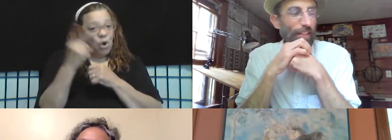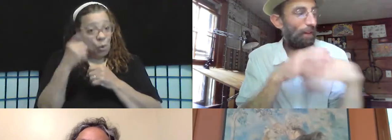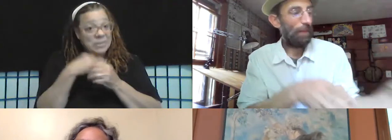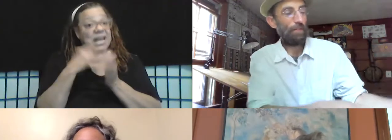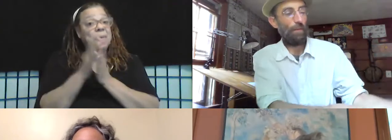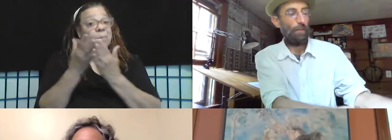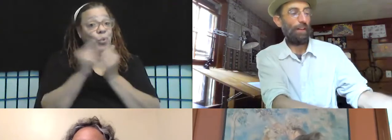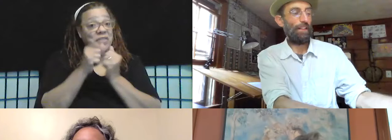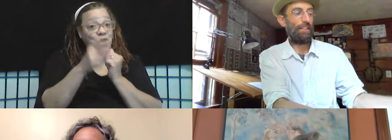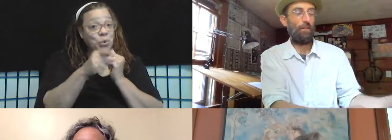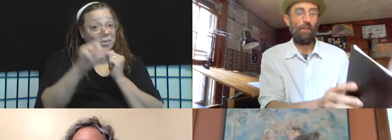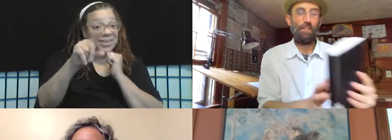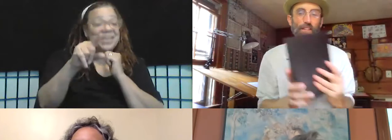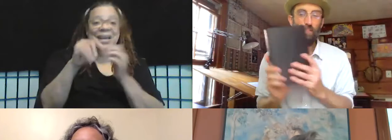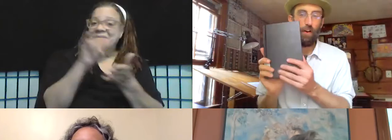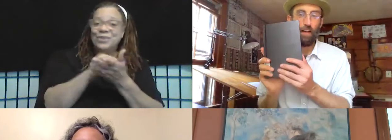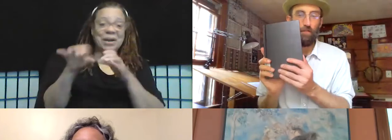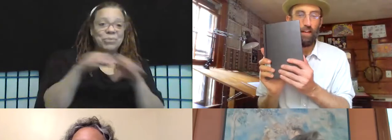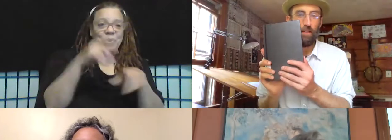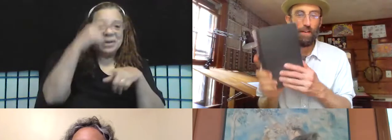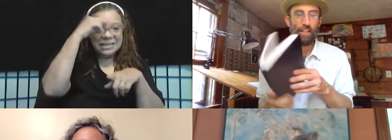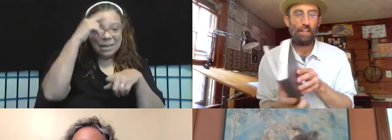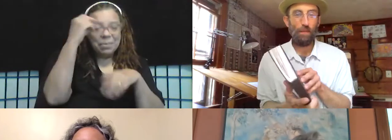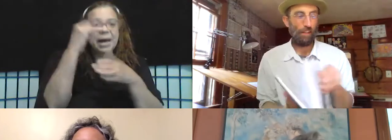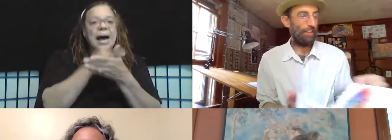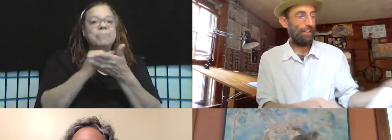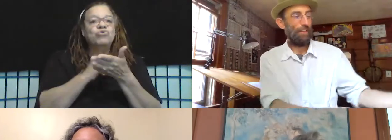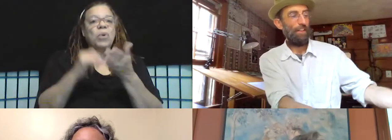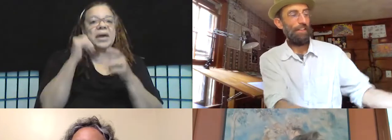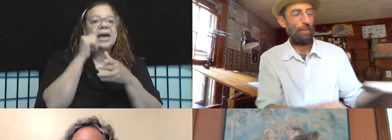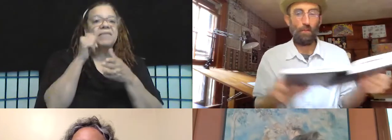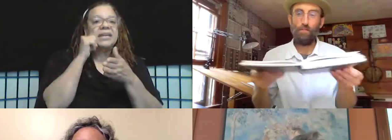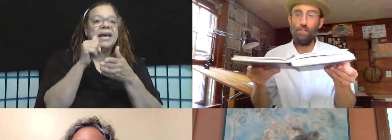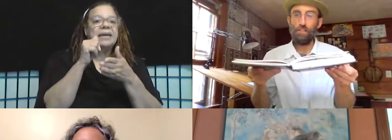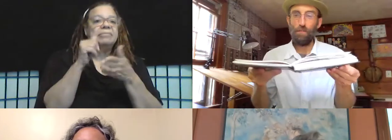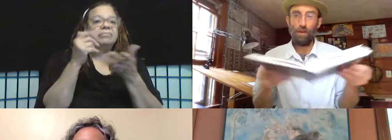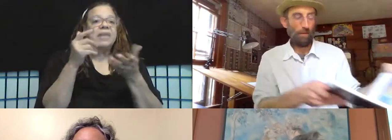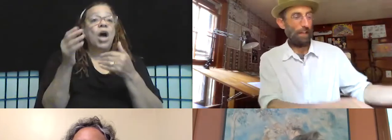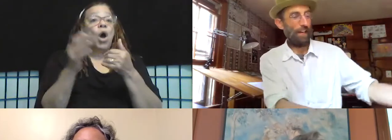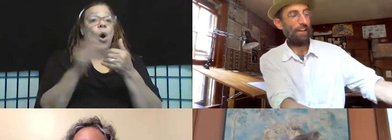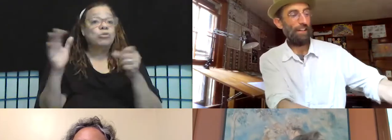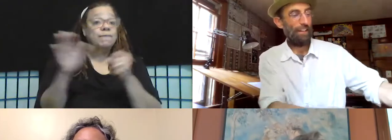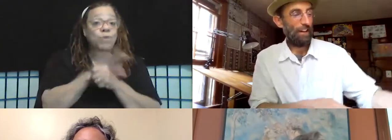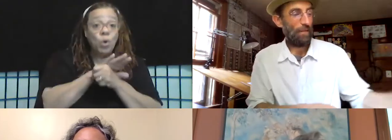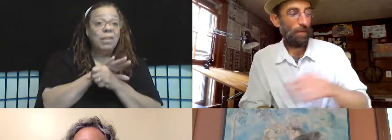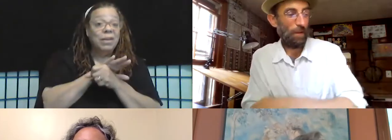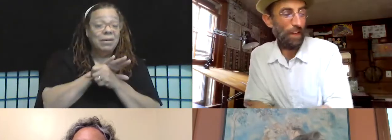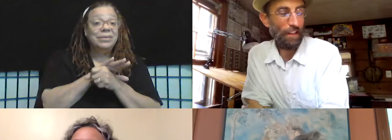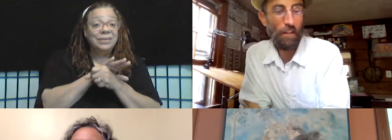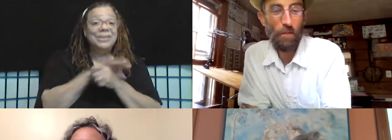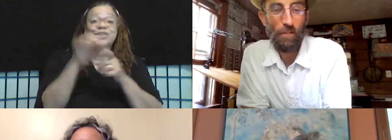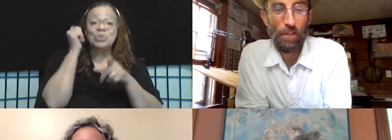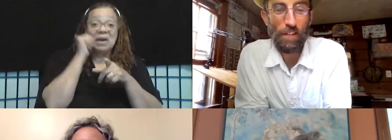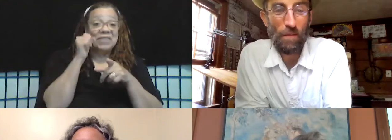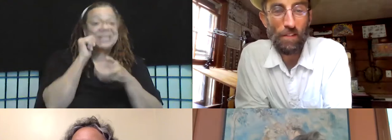Oh yeah, yep, that's what I'm doing this summer, drawing every day in my sketchbook. It's almost full, so I'll probably